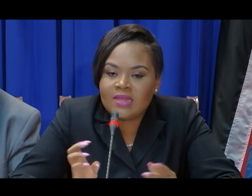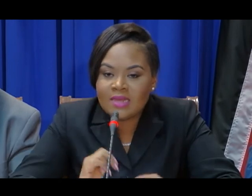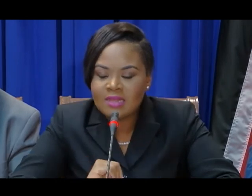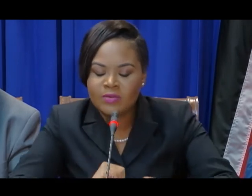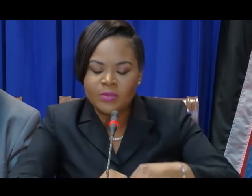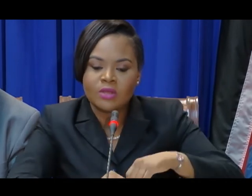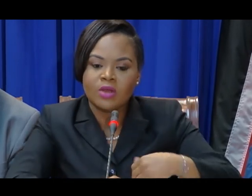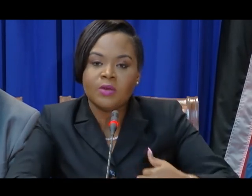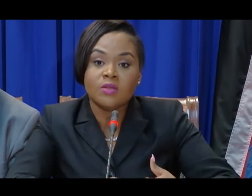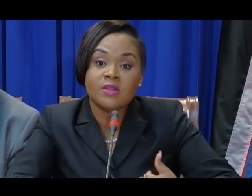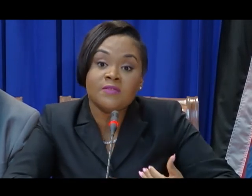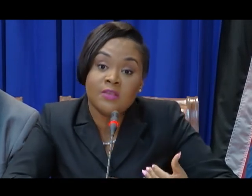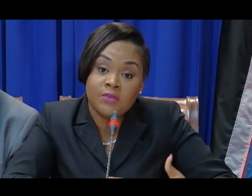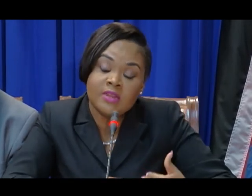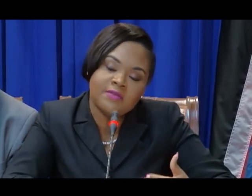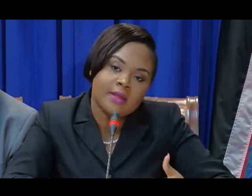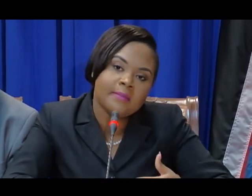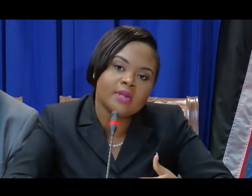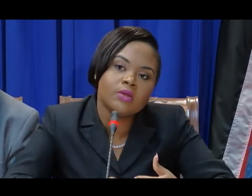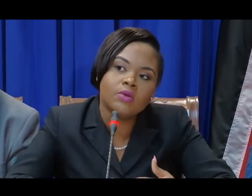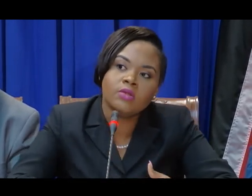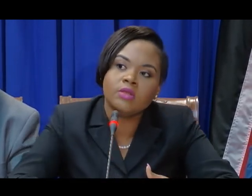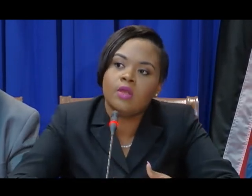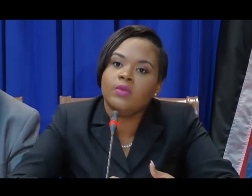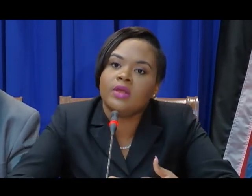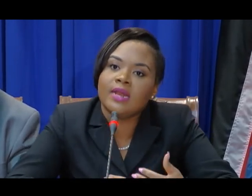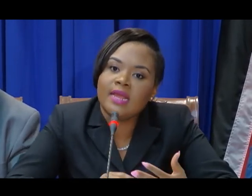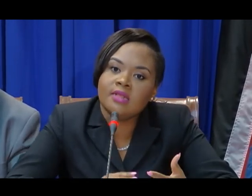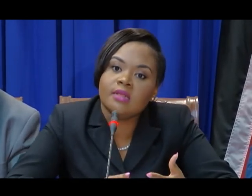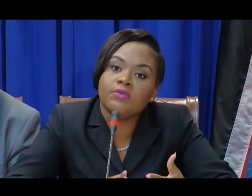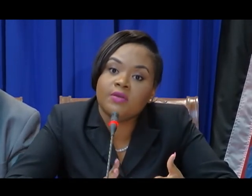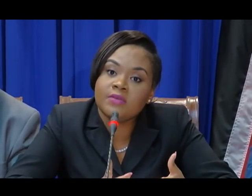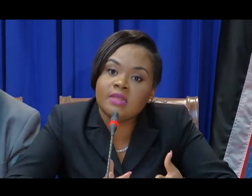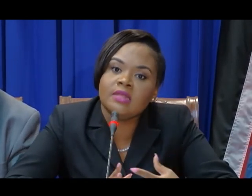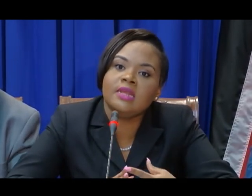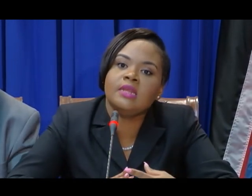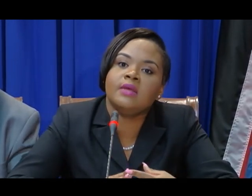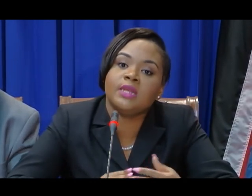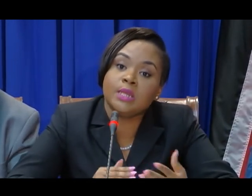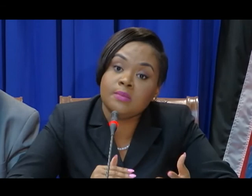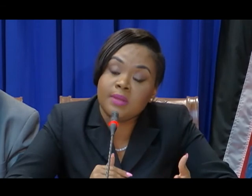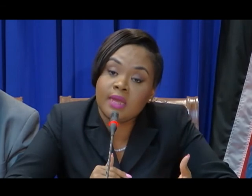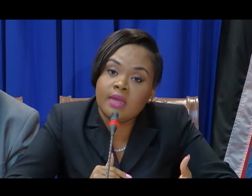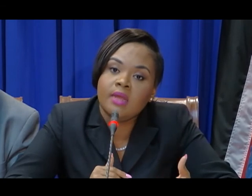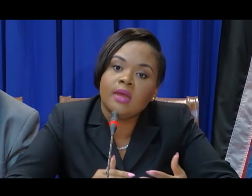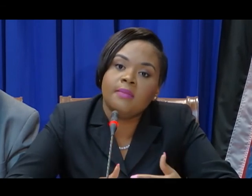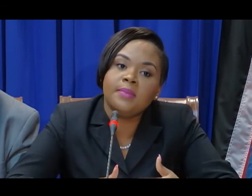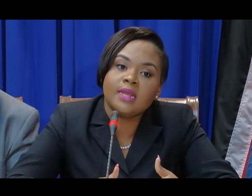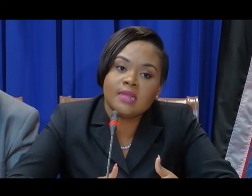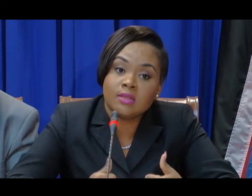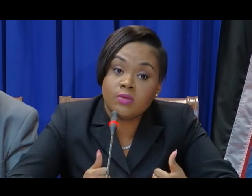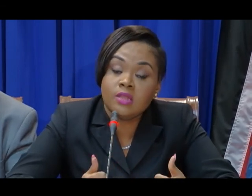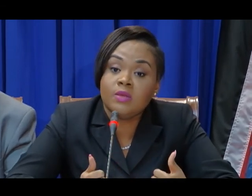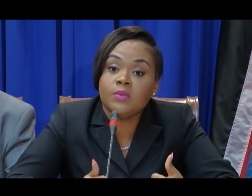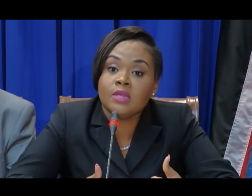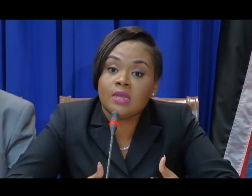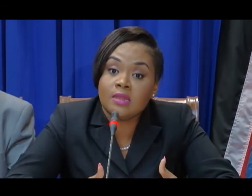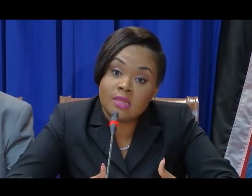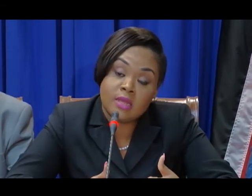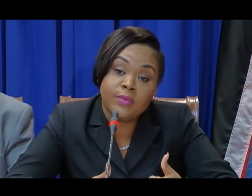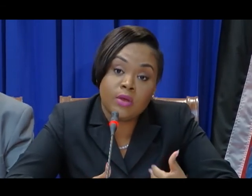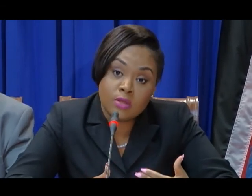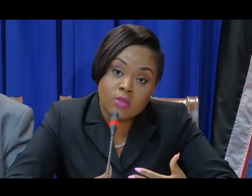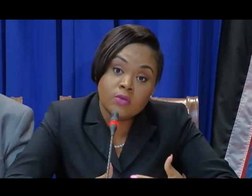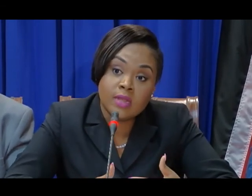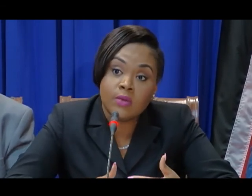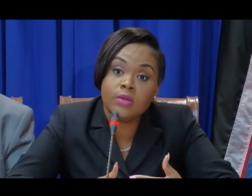2025, 2030, when we talk about all the different development goals. We look at Hazley Crawford Stadium and Jean Pierre complex that's going to be worked on